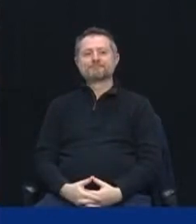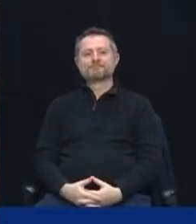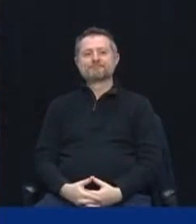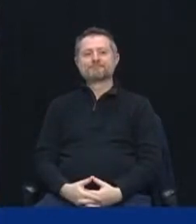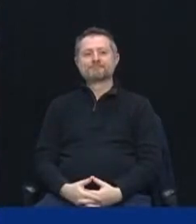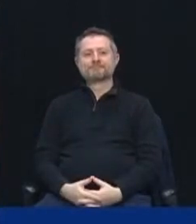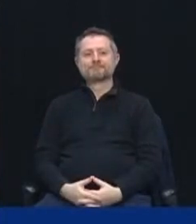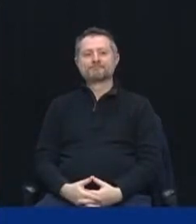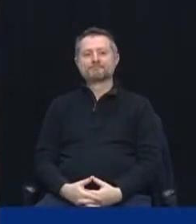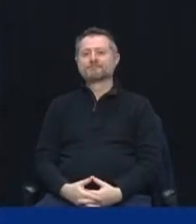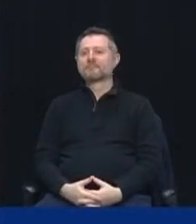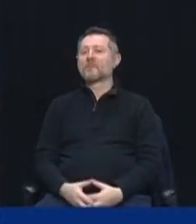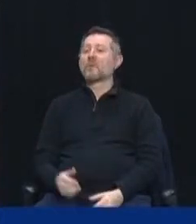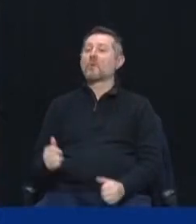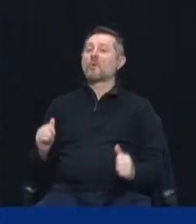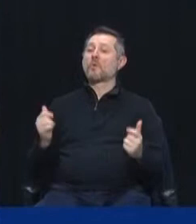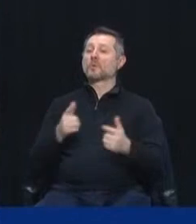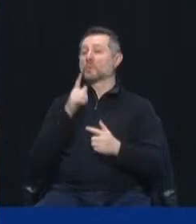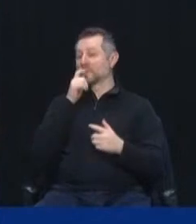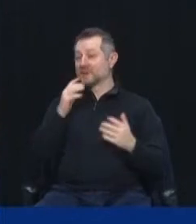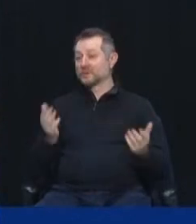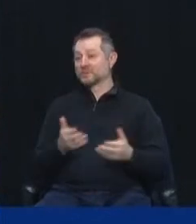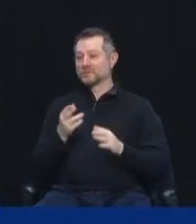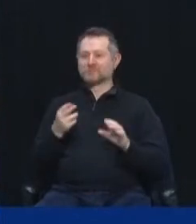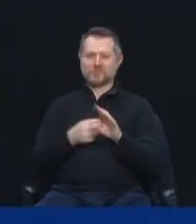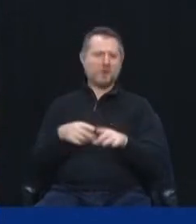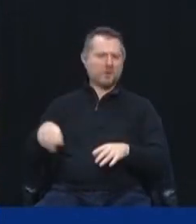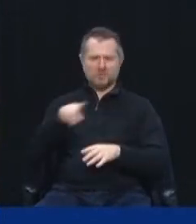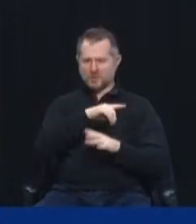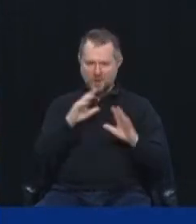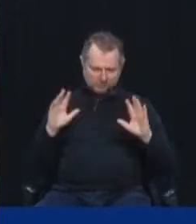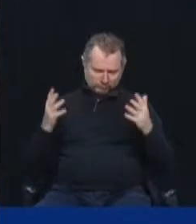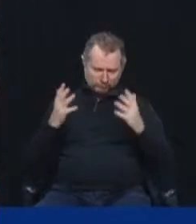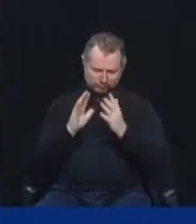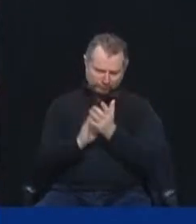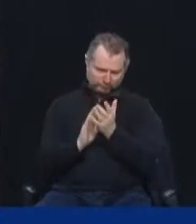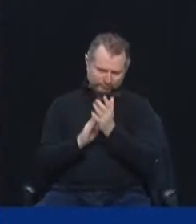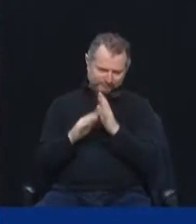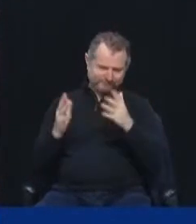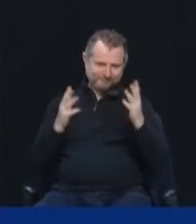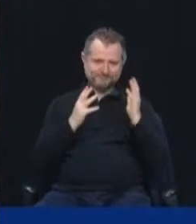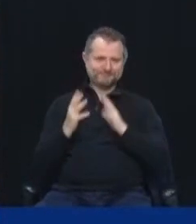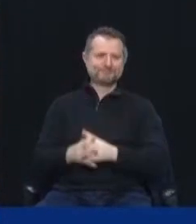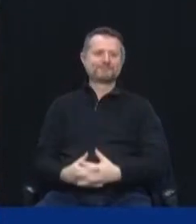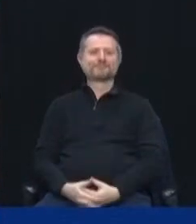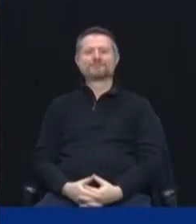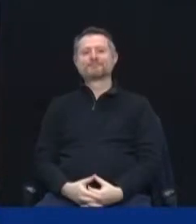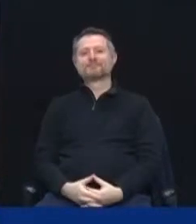And to all our guests and participants, let's give them a round of applause, please.